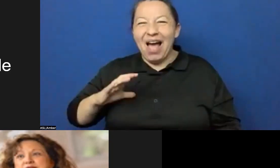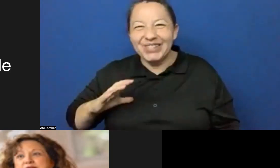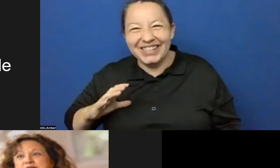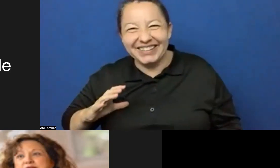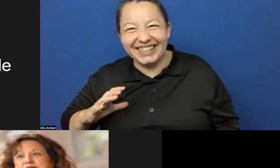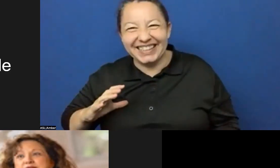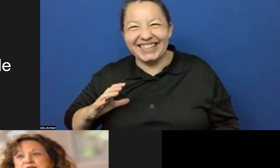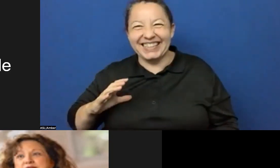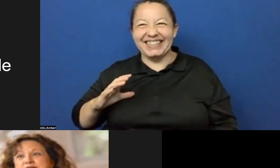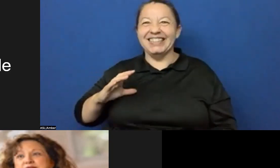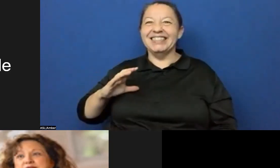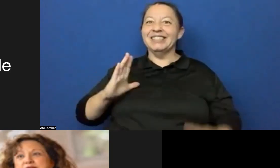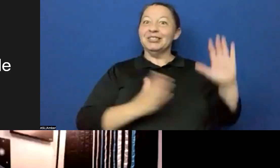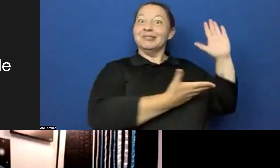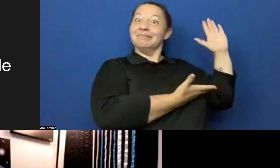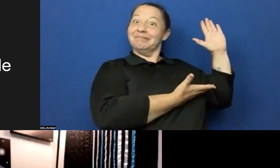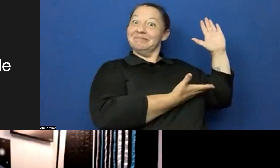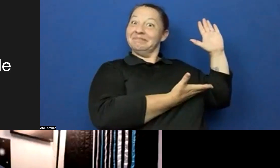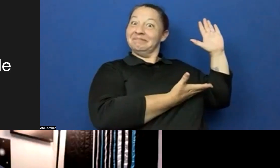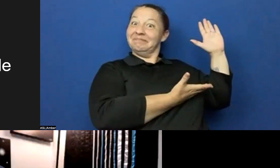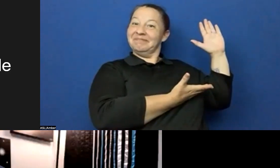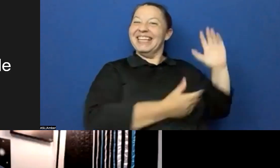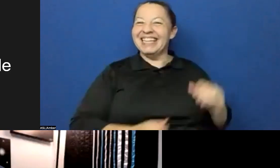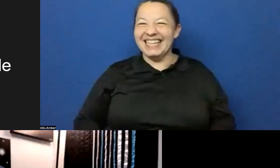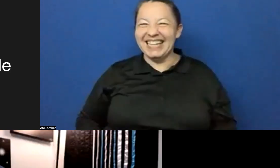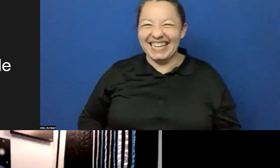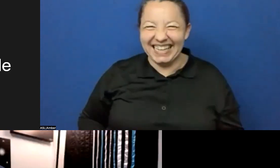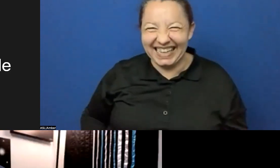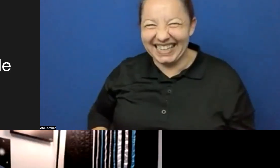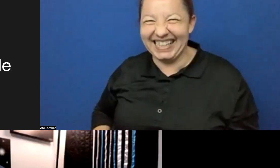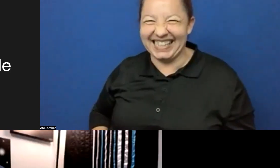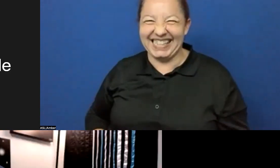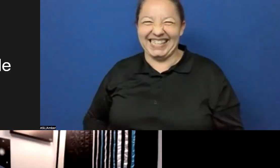You could be up on the wall at the casino. Yeah, with the tribe.